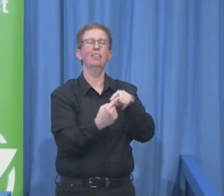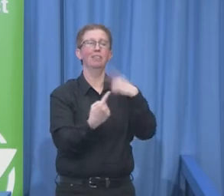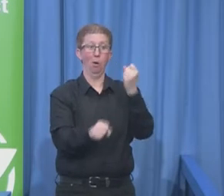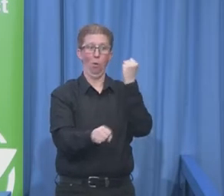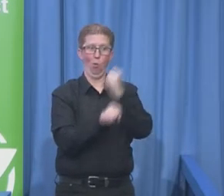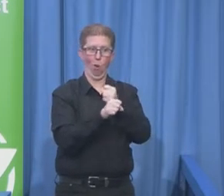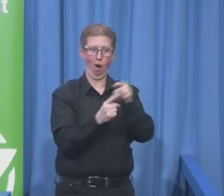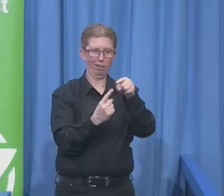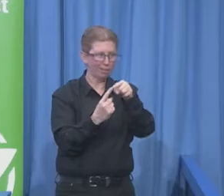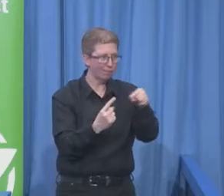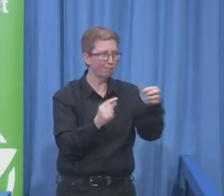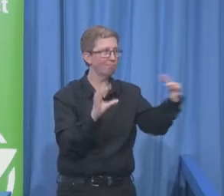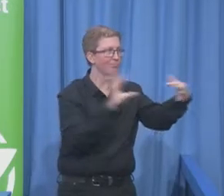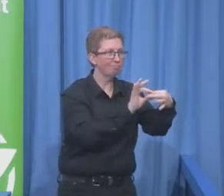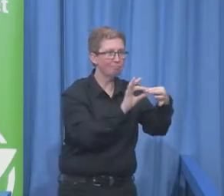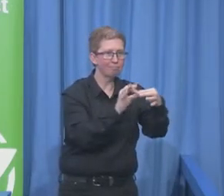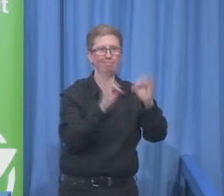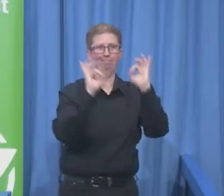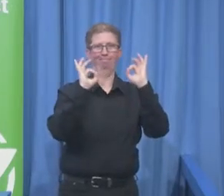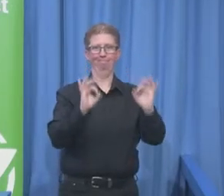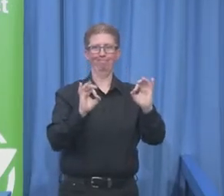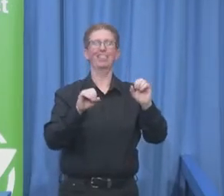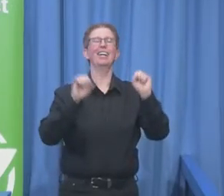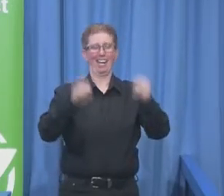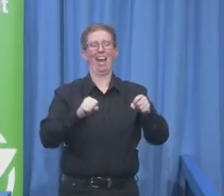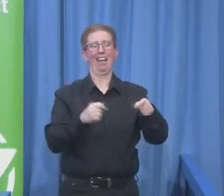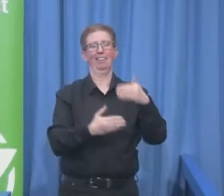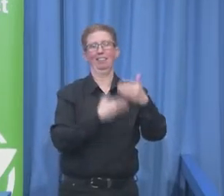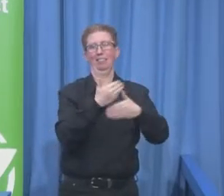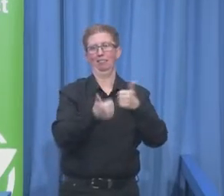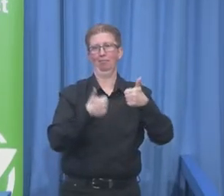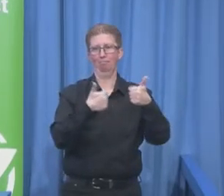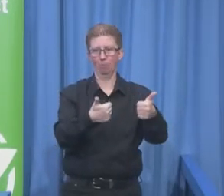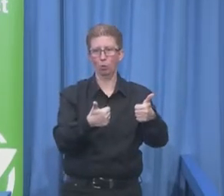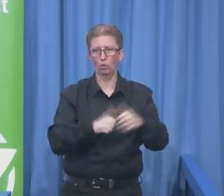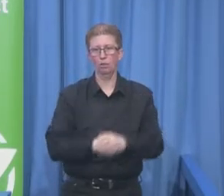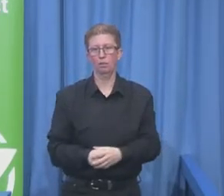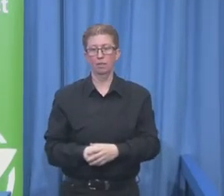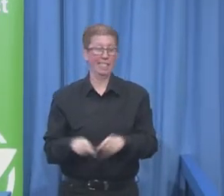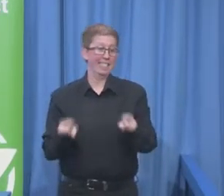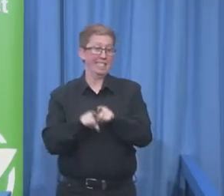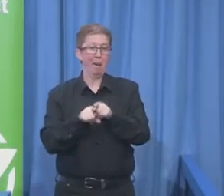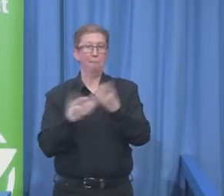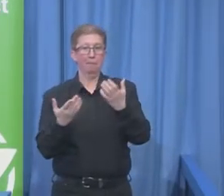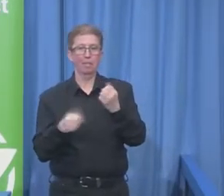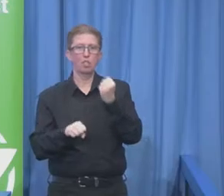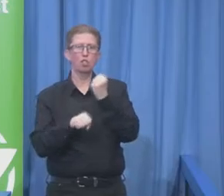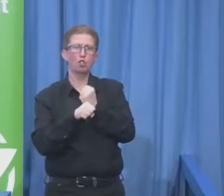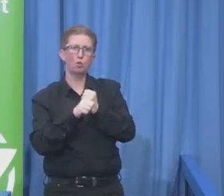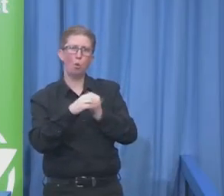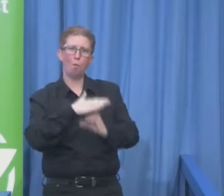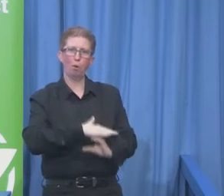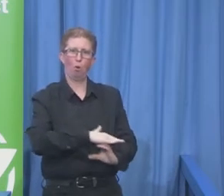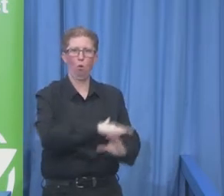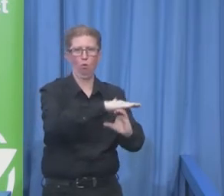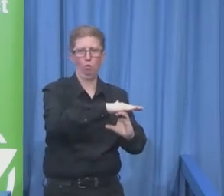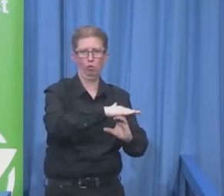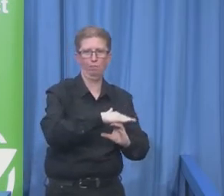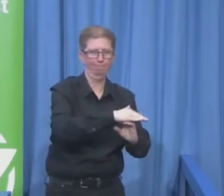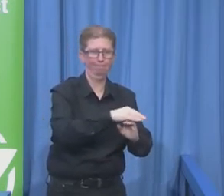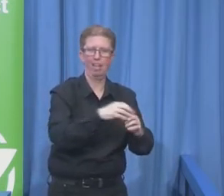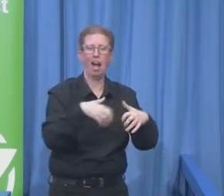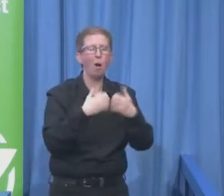with the organization for the entire duration. So that helps us to iron out whatever issues that might come out during